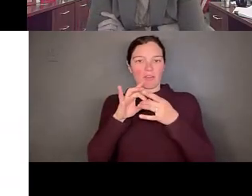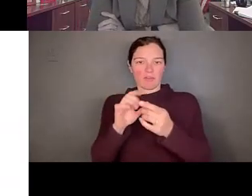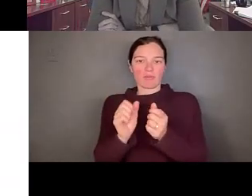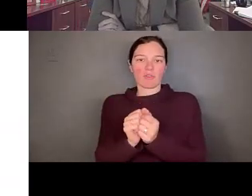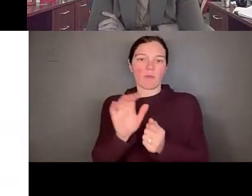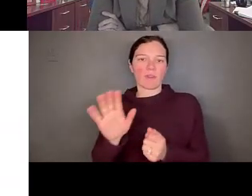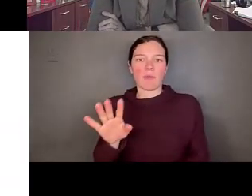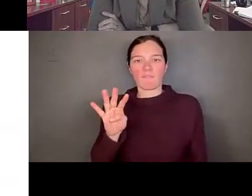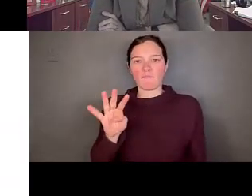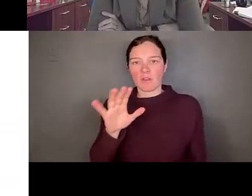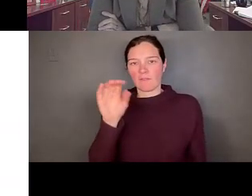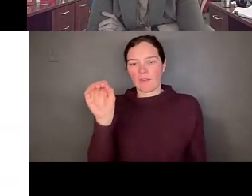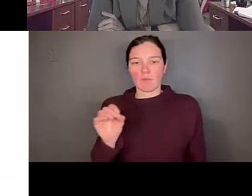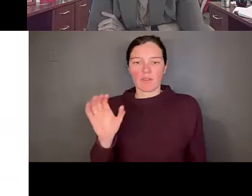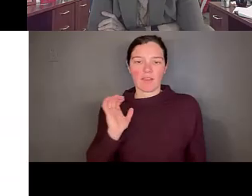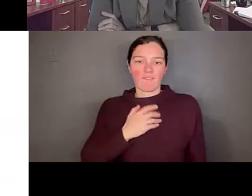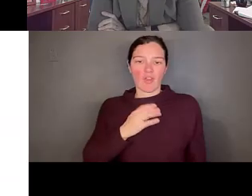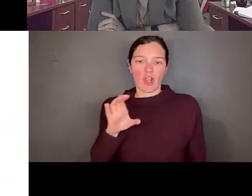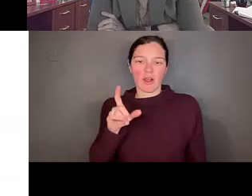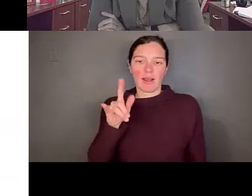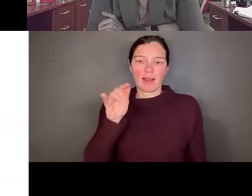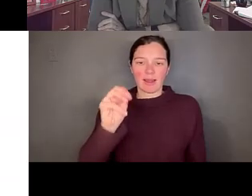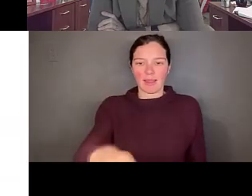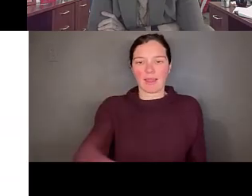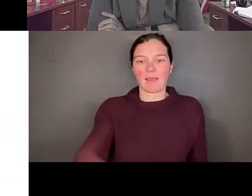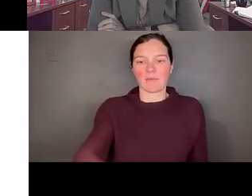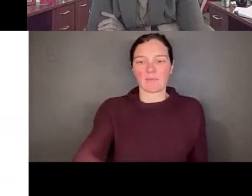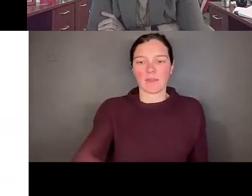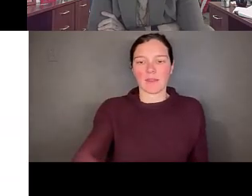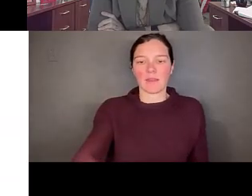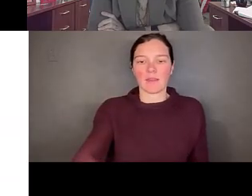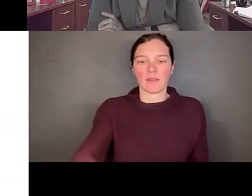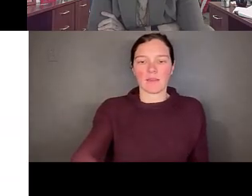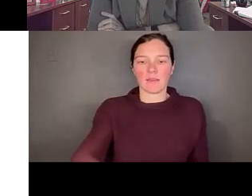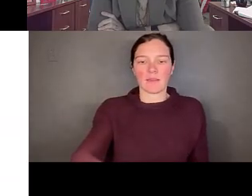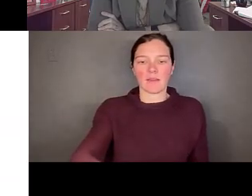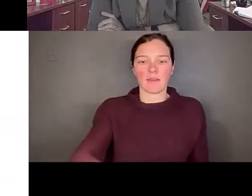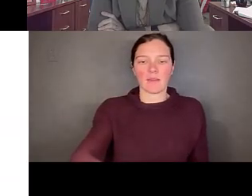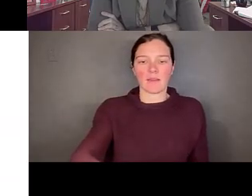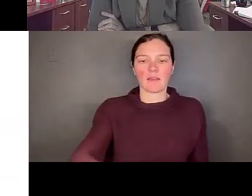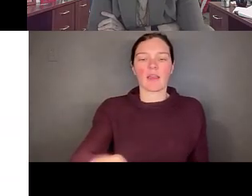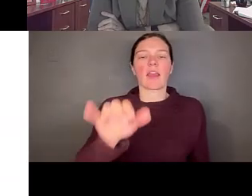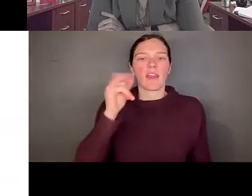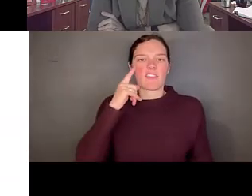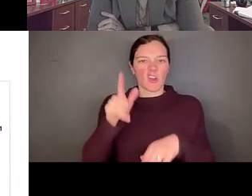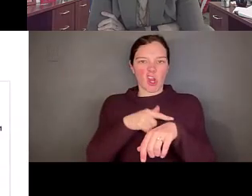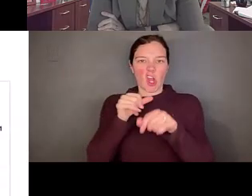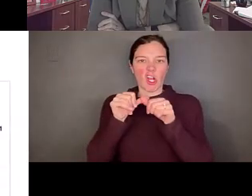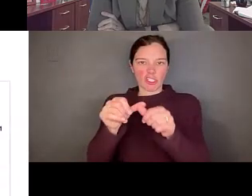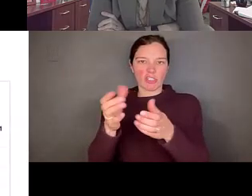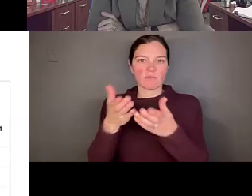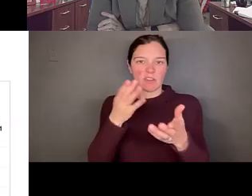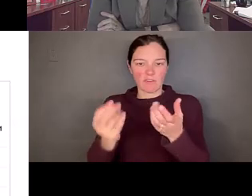about 45% of our claims. Again, those are for long-term services and supports. Let's go to the next slide, please.